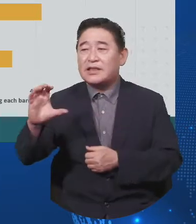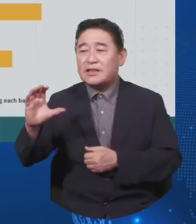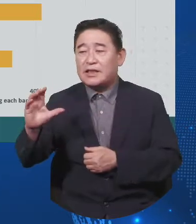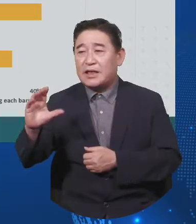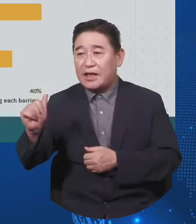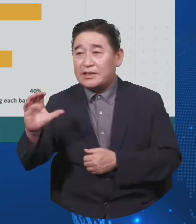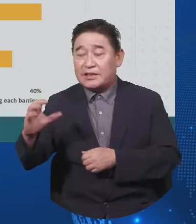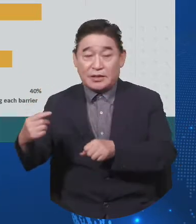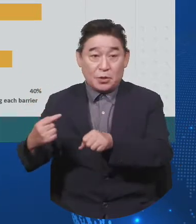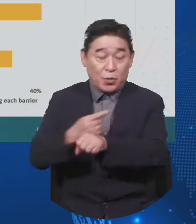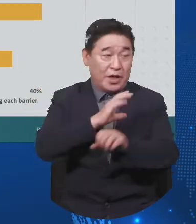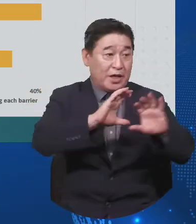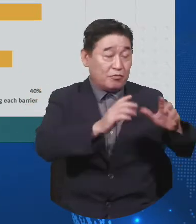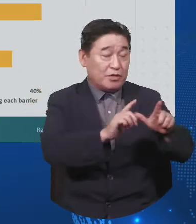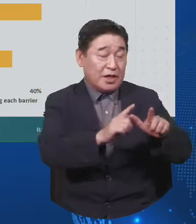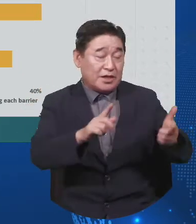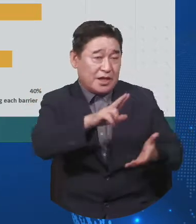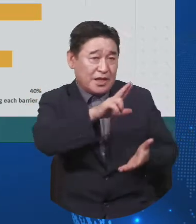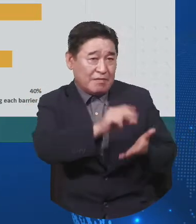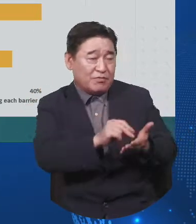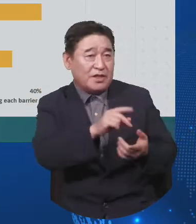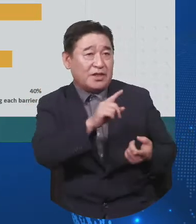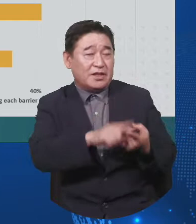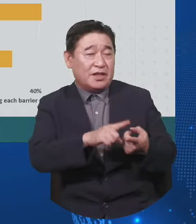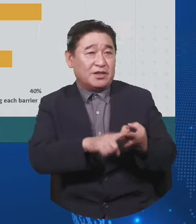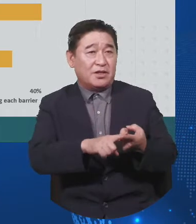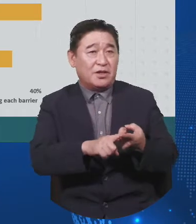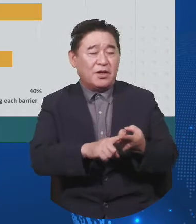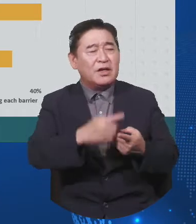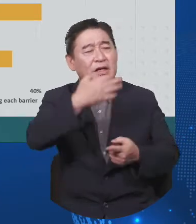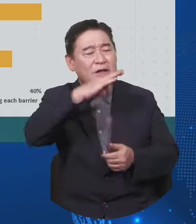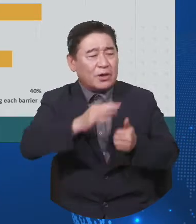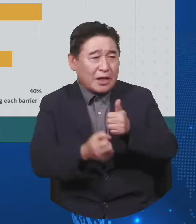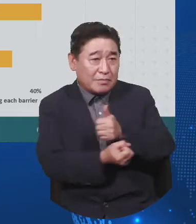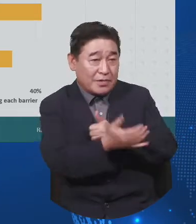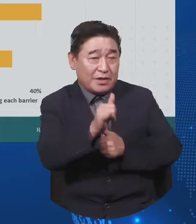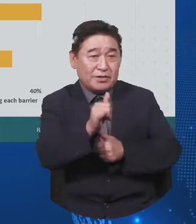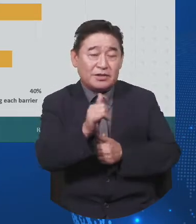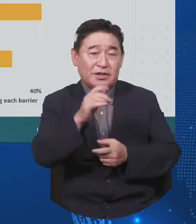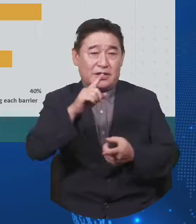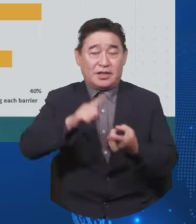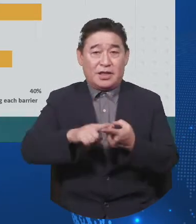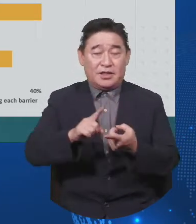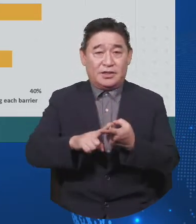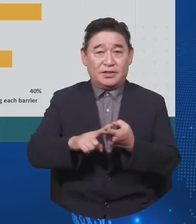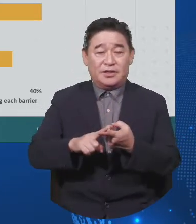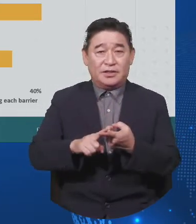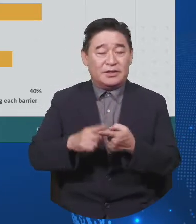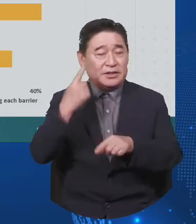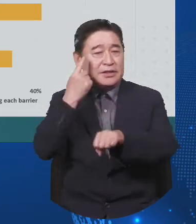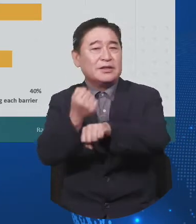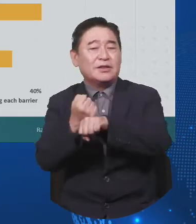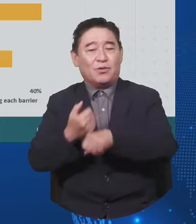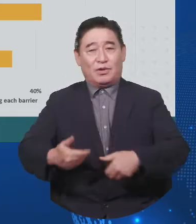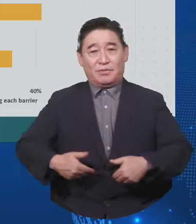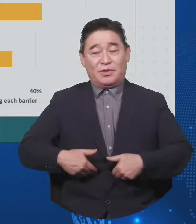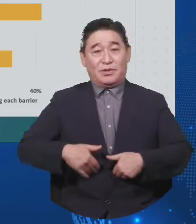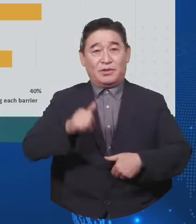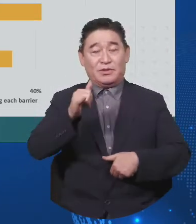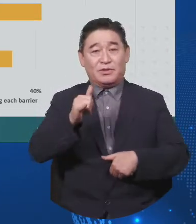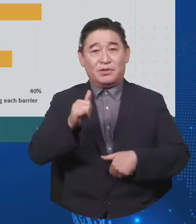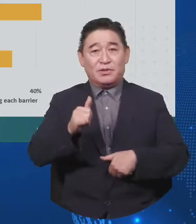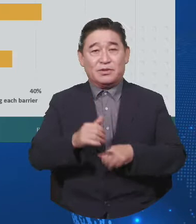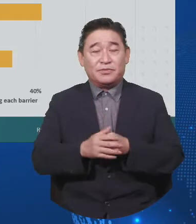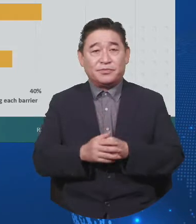their experiences or if there are other barriers to overcome, the question emerging from some of these early responses is,